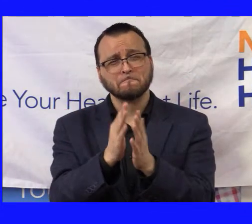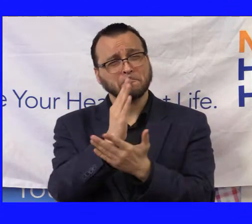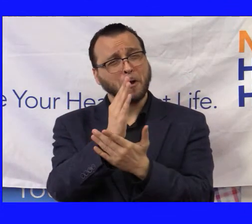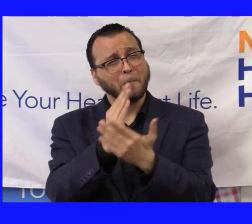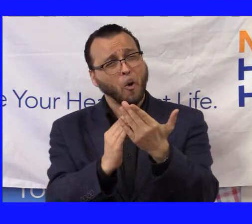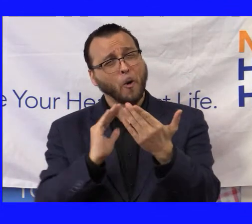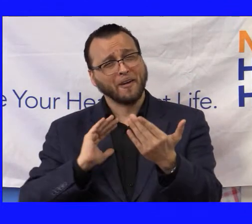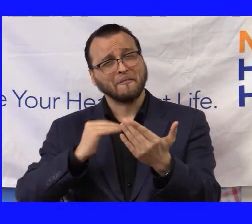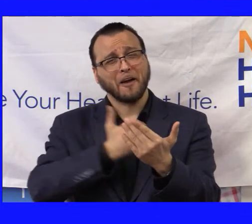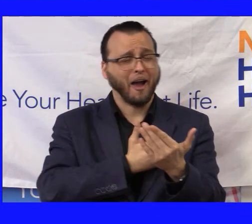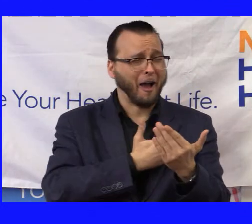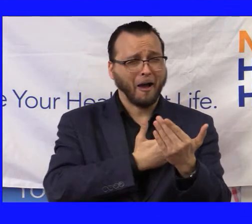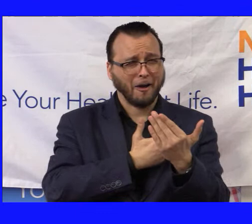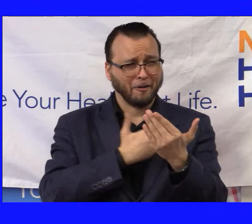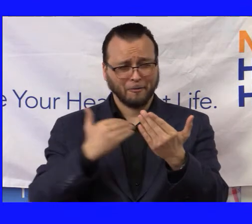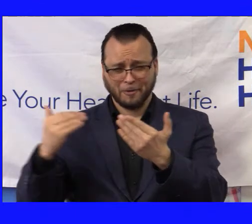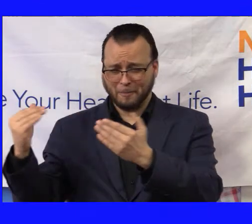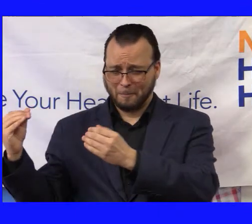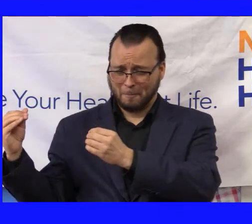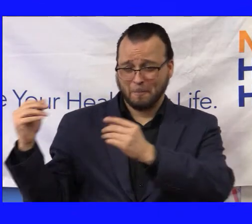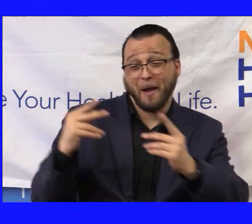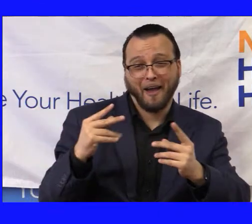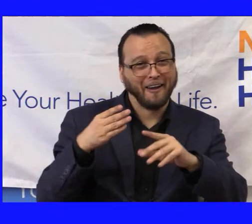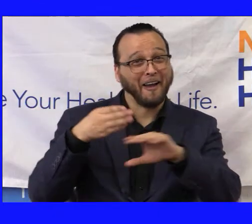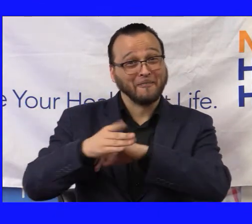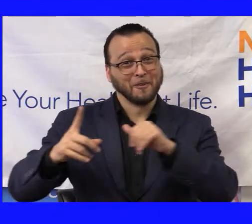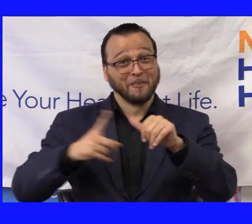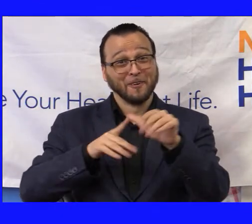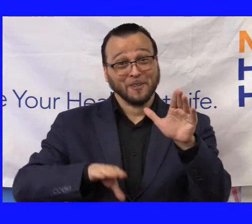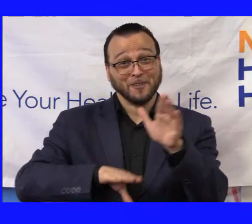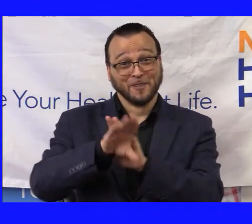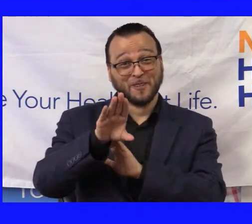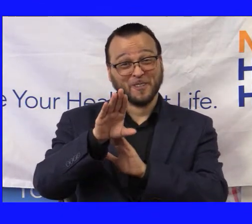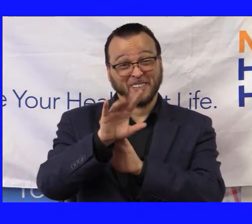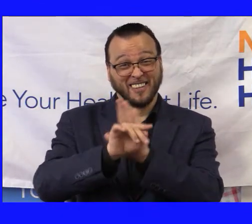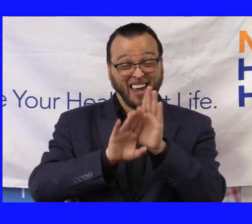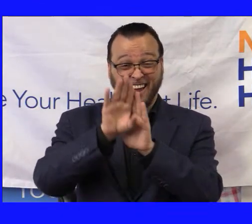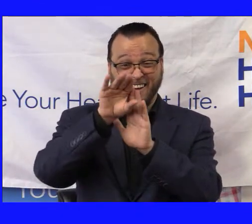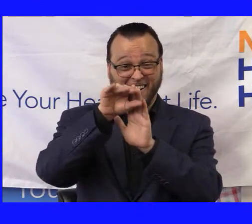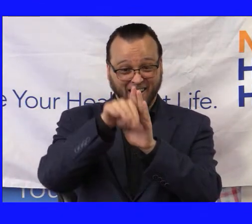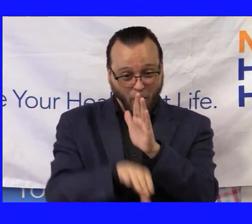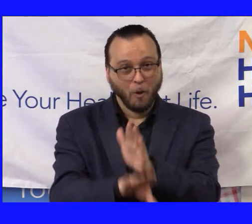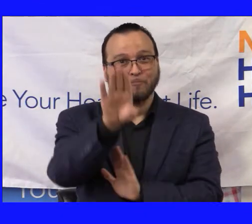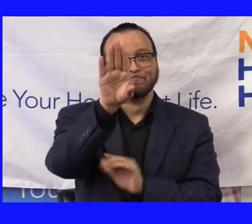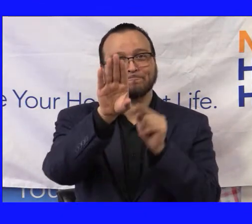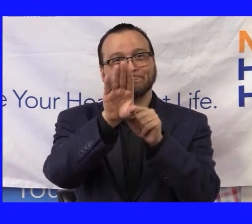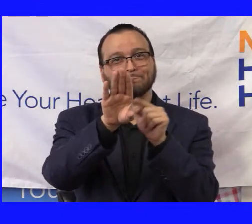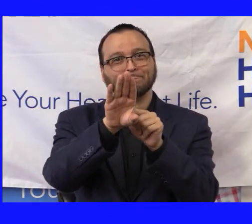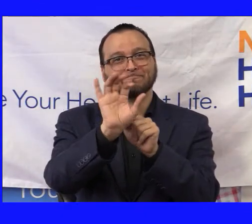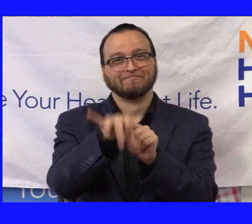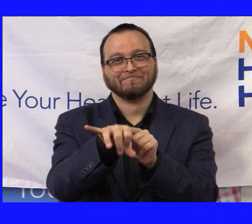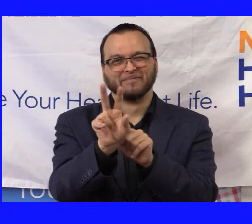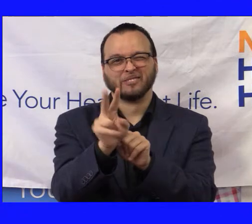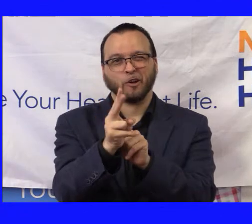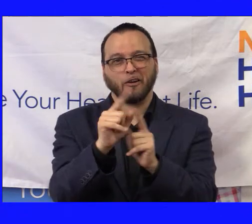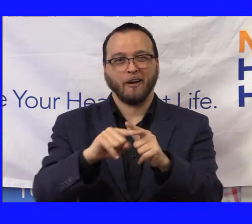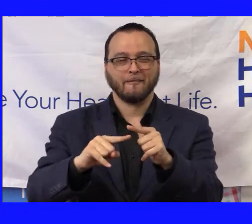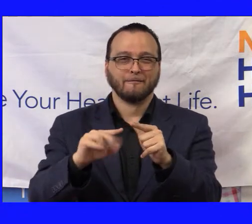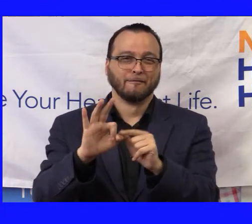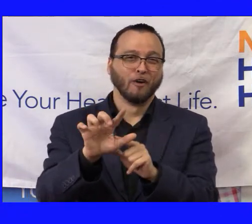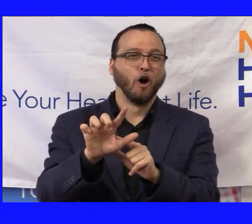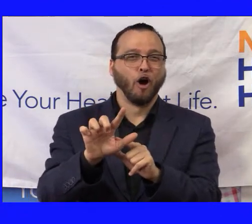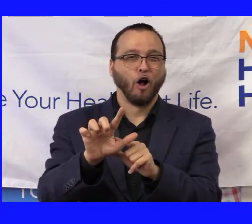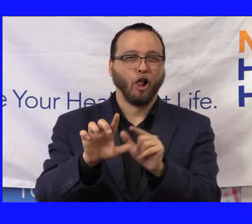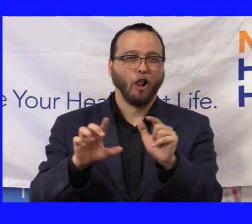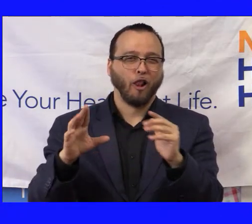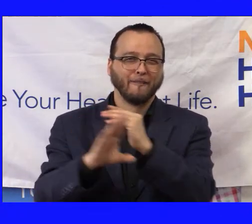part of our comeback from the first surge period and the beginning of our fall winter surge period. So patient